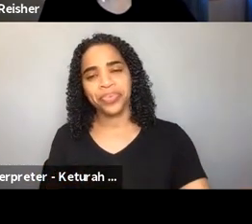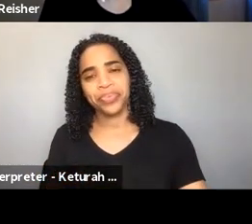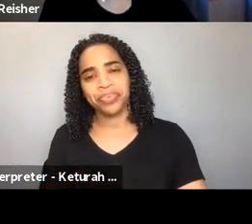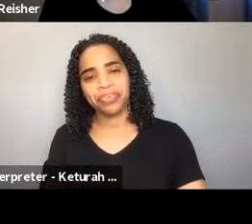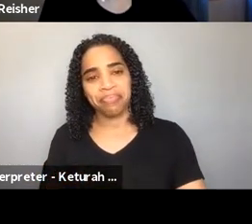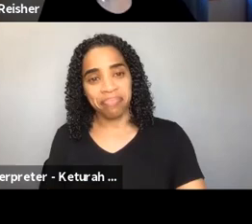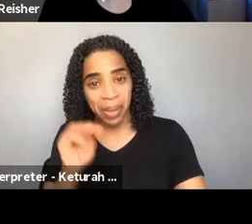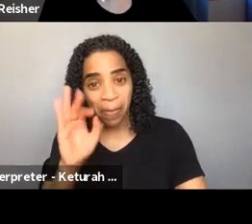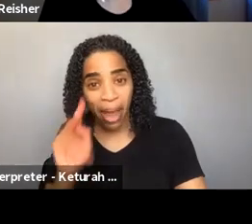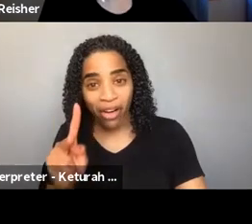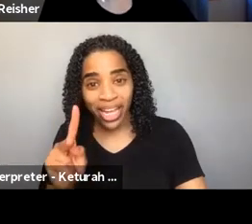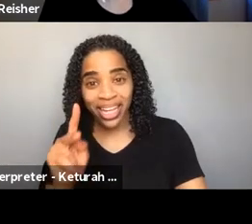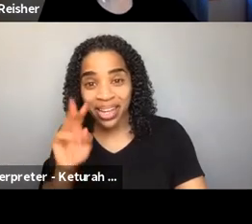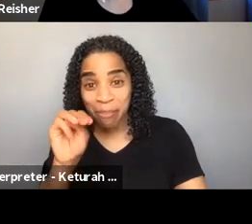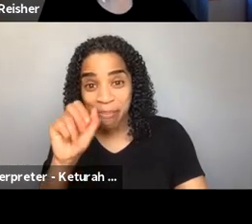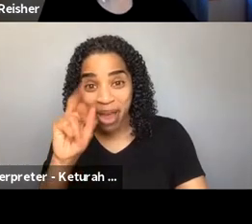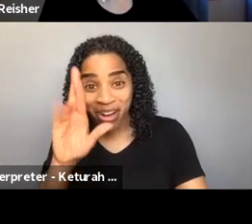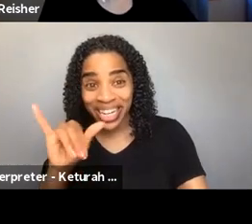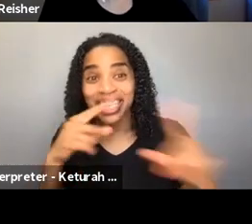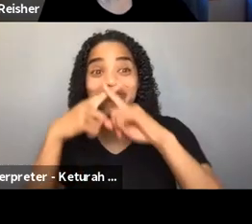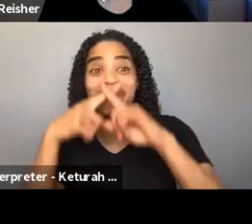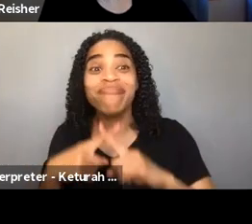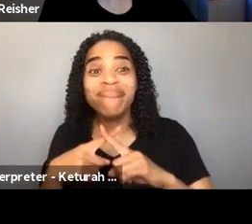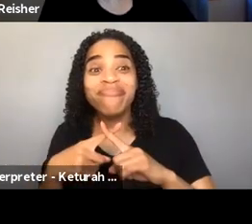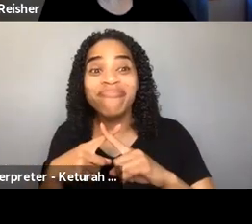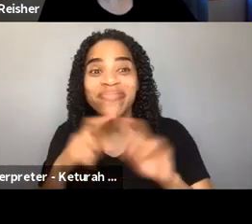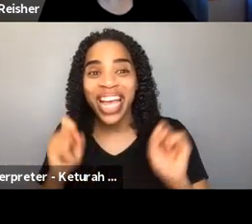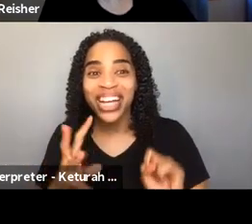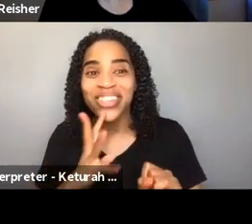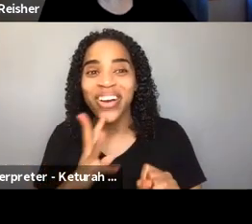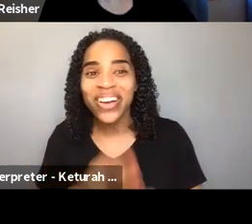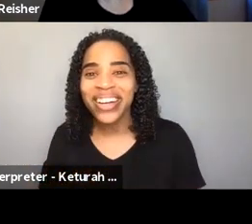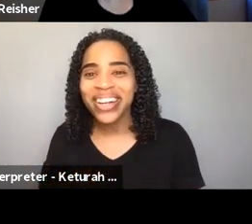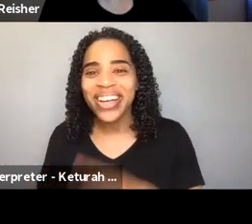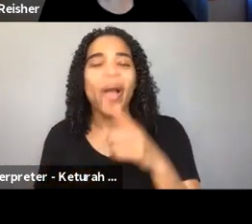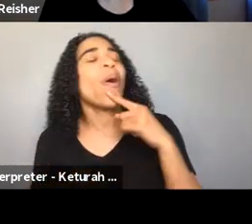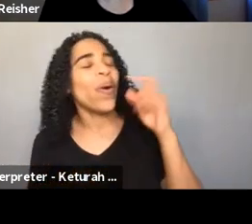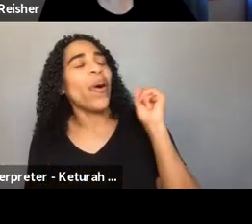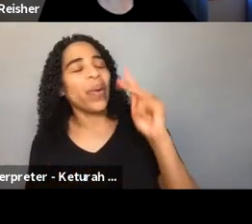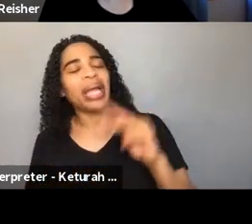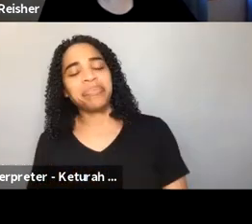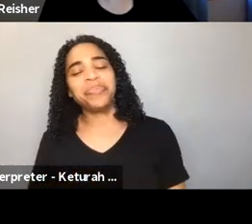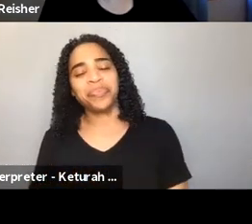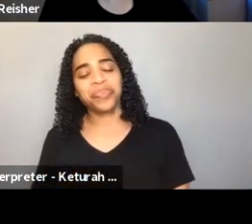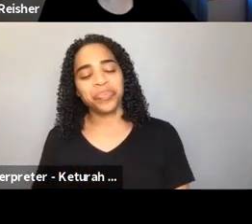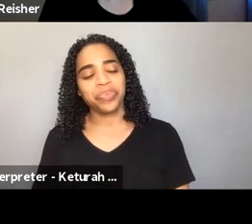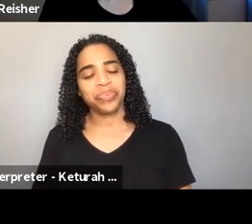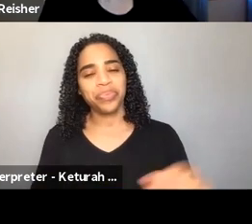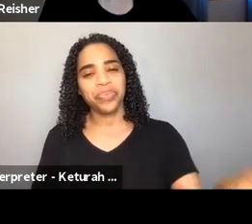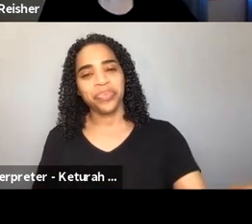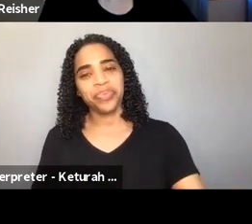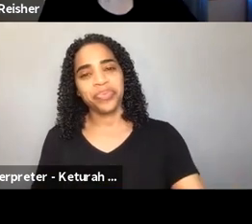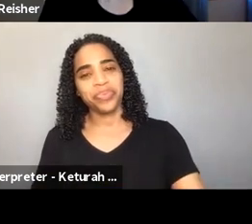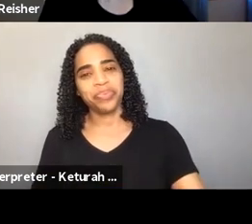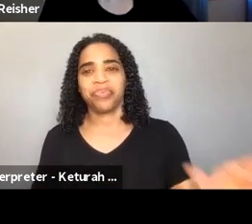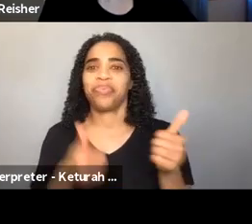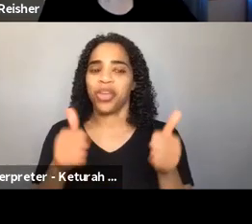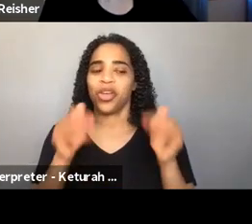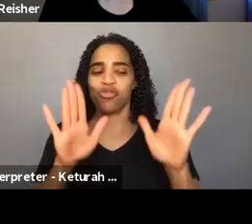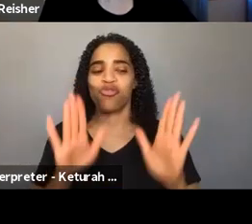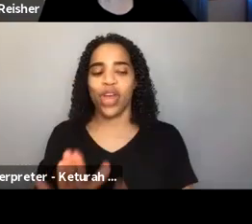Mary, you're off mute, so go ahead. Okay. Yes. That's a good